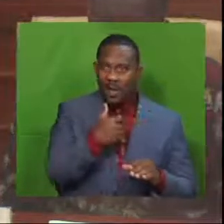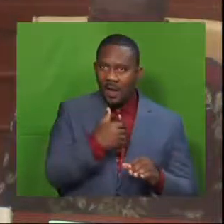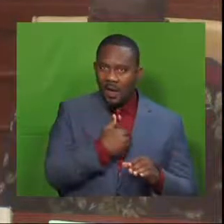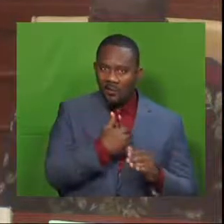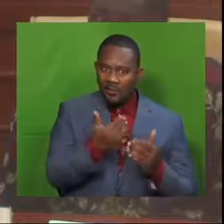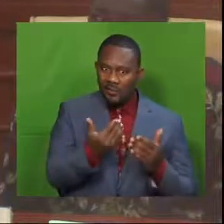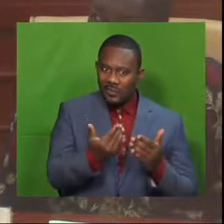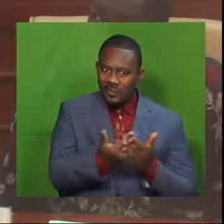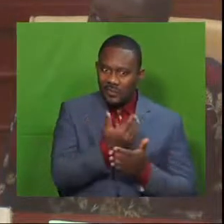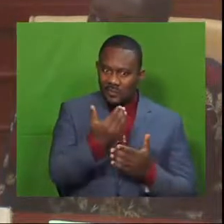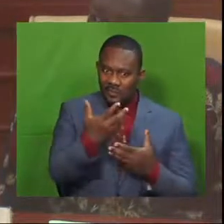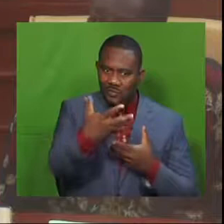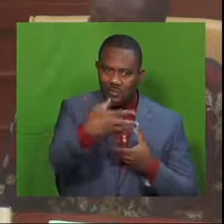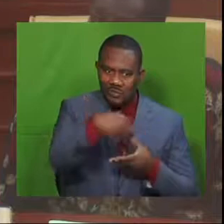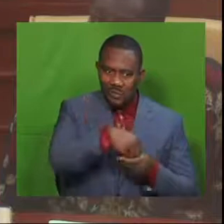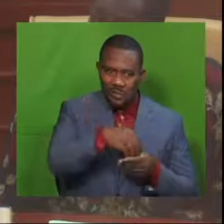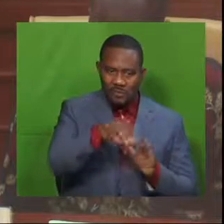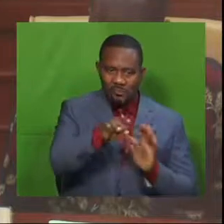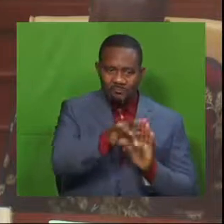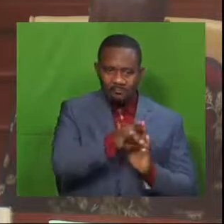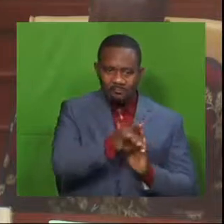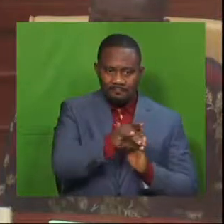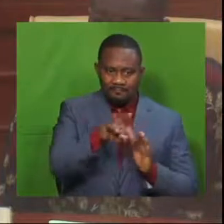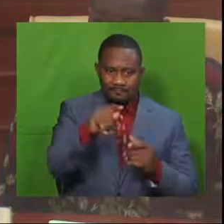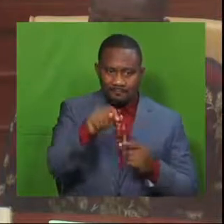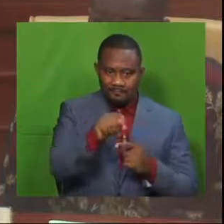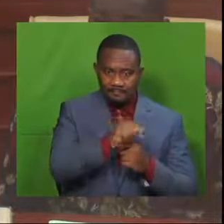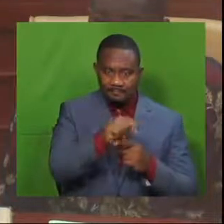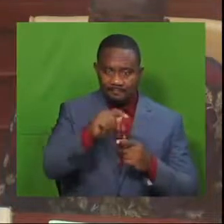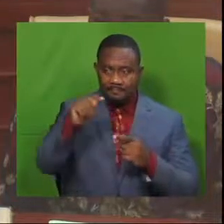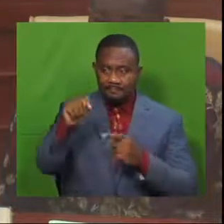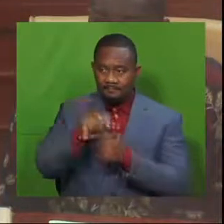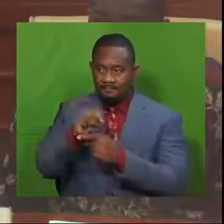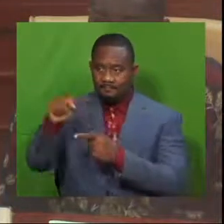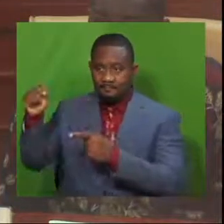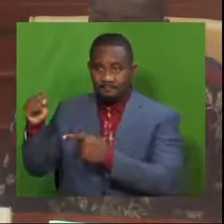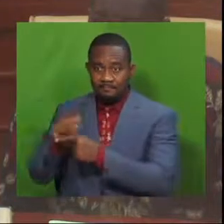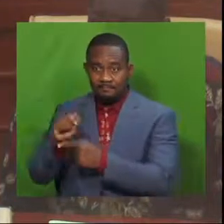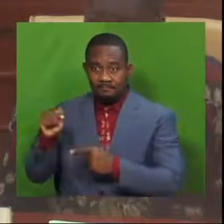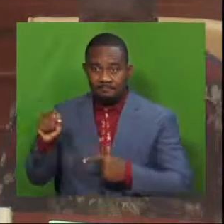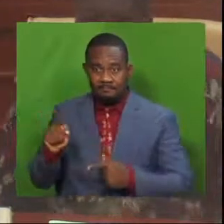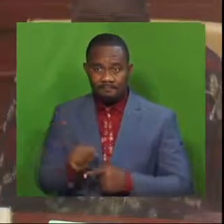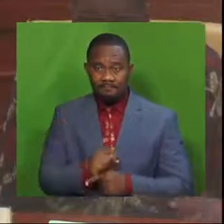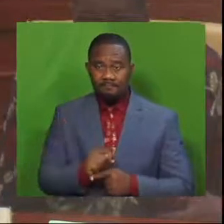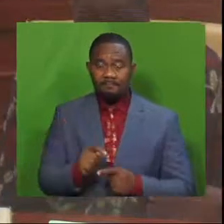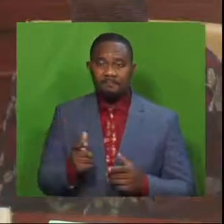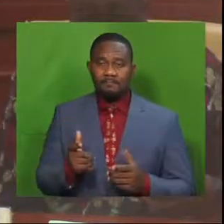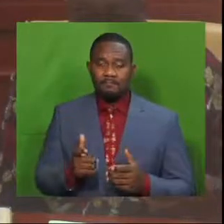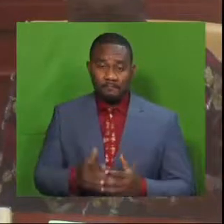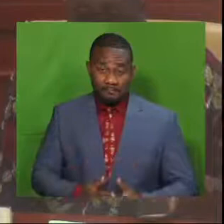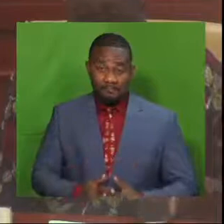where then we can talk of proper equity? Will he consider doing